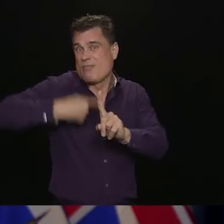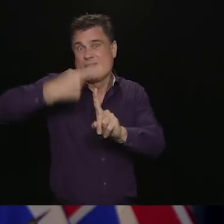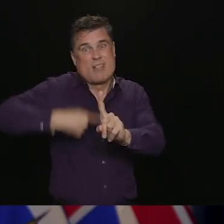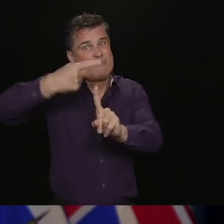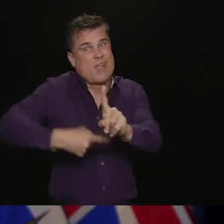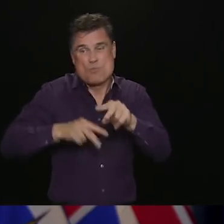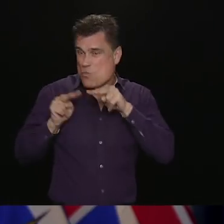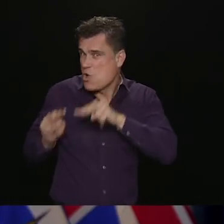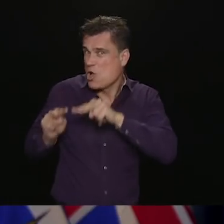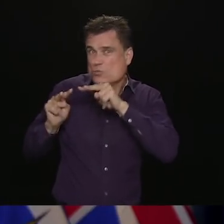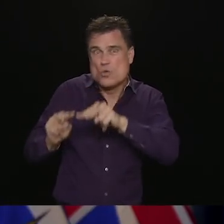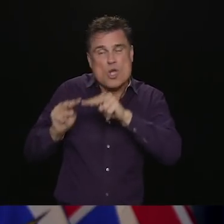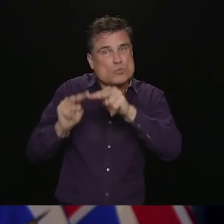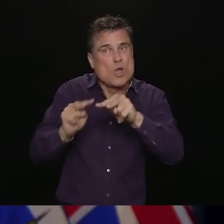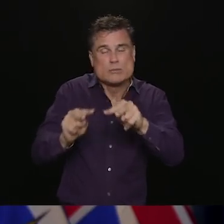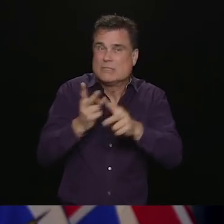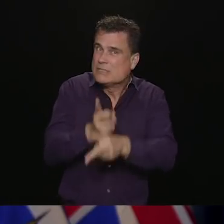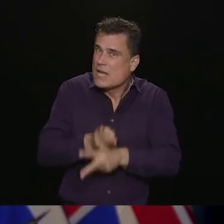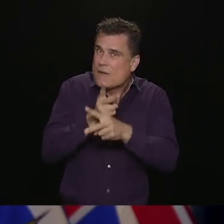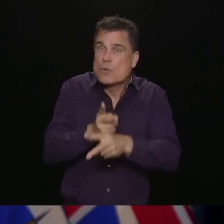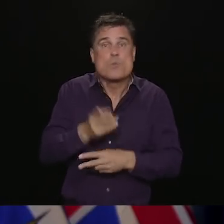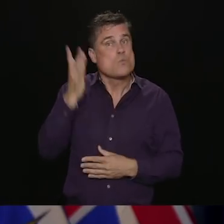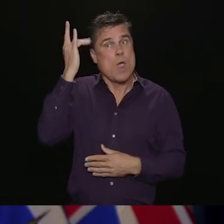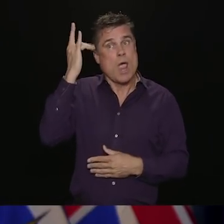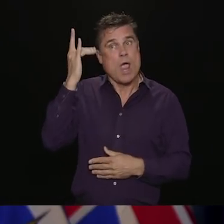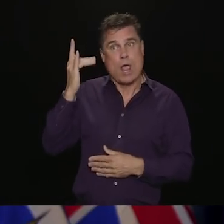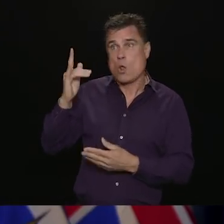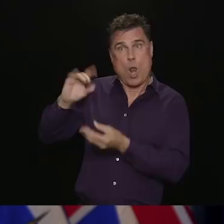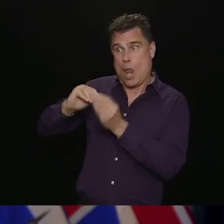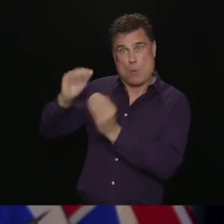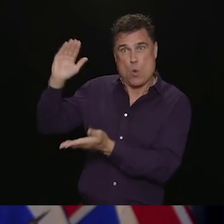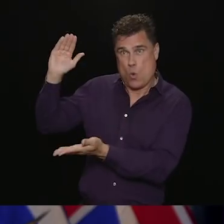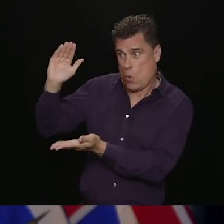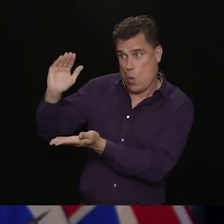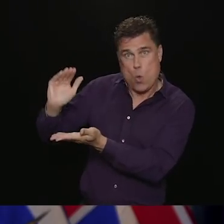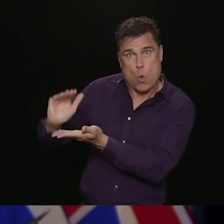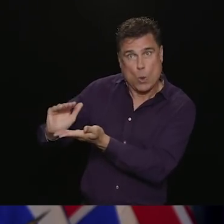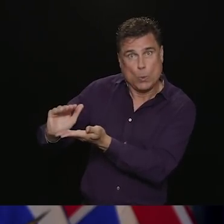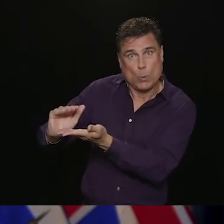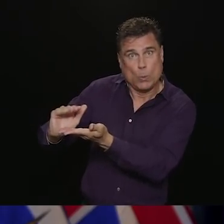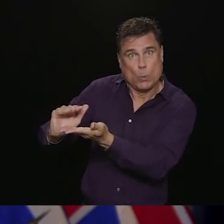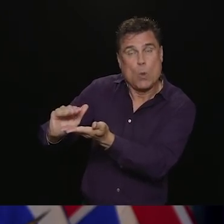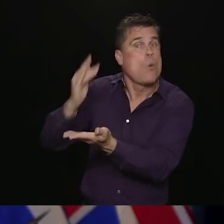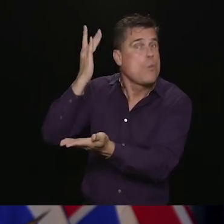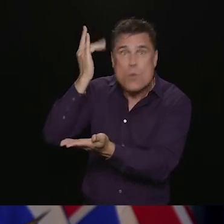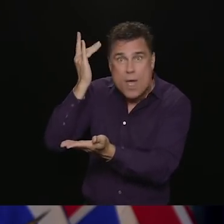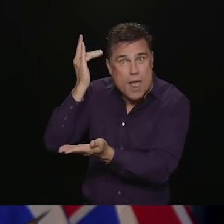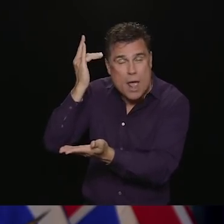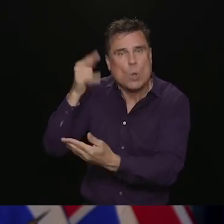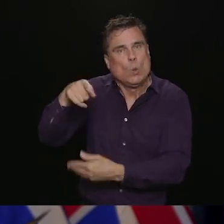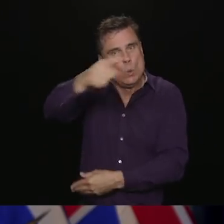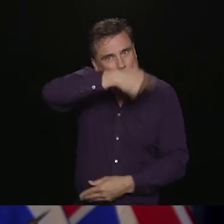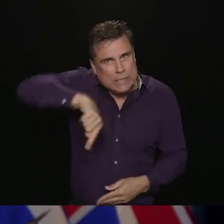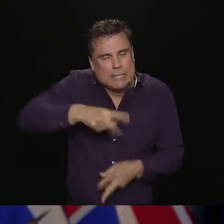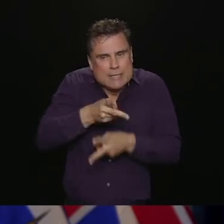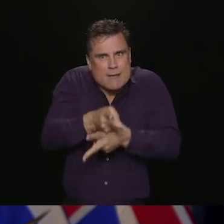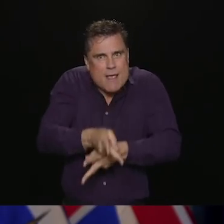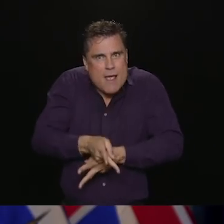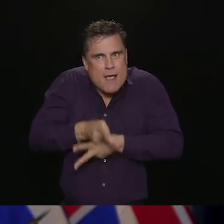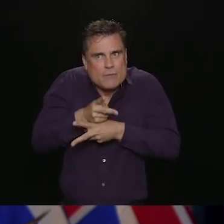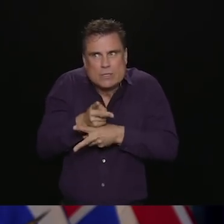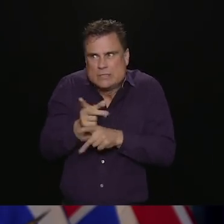part to ensure that we're taking those measures to keep this virus from spreading